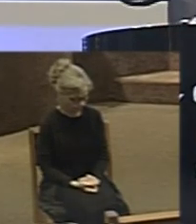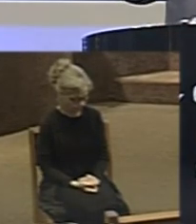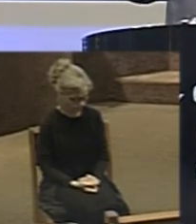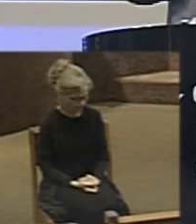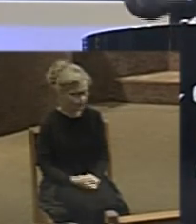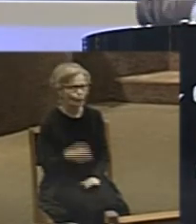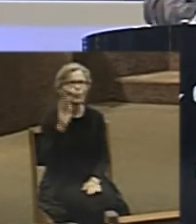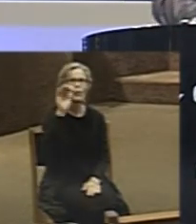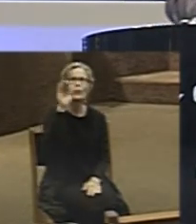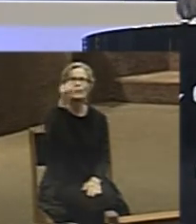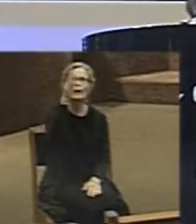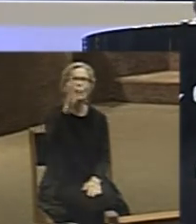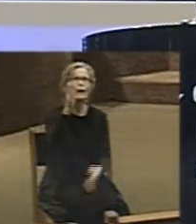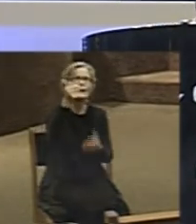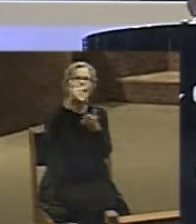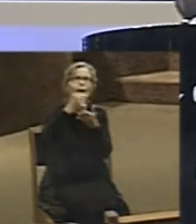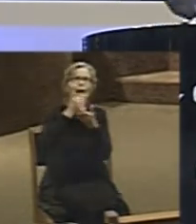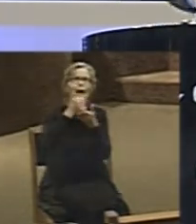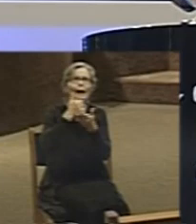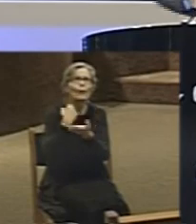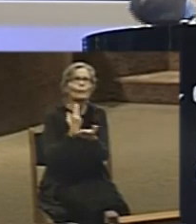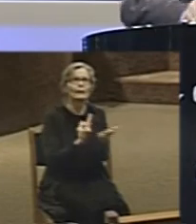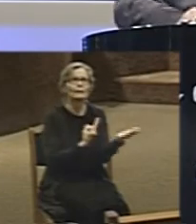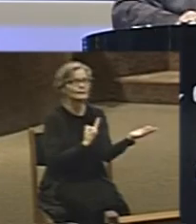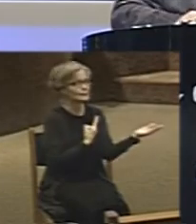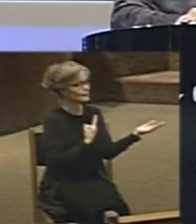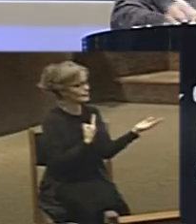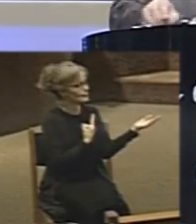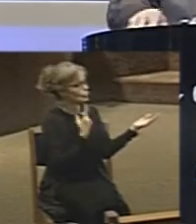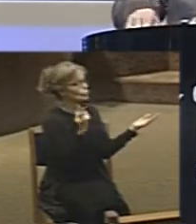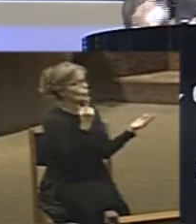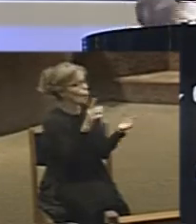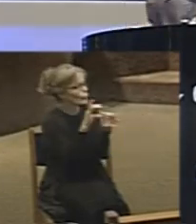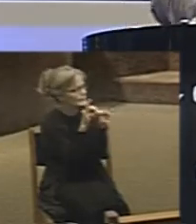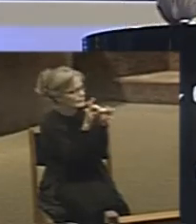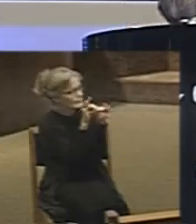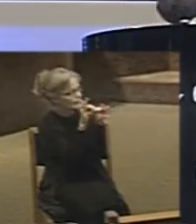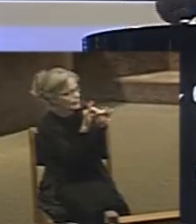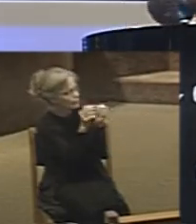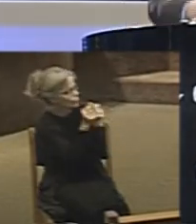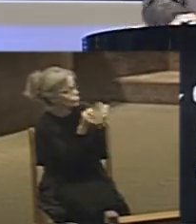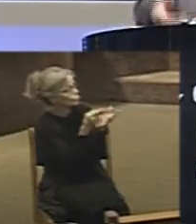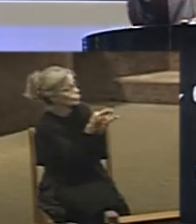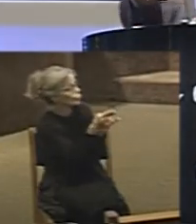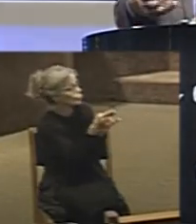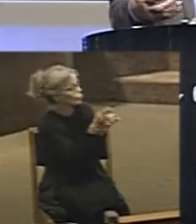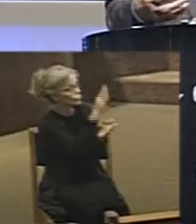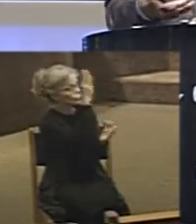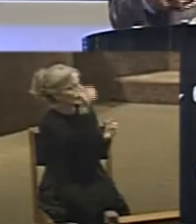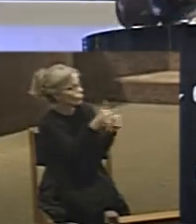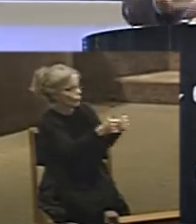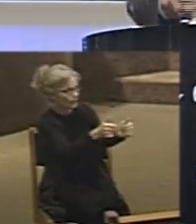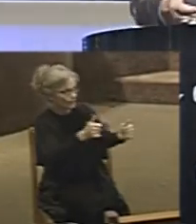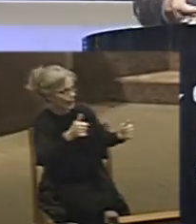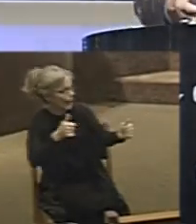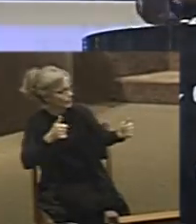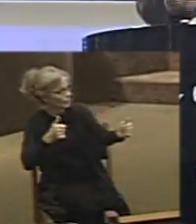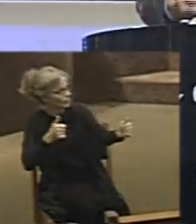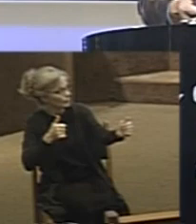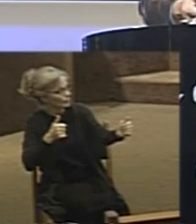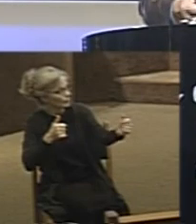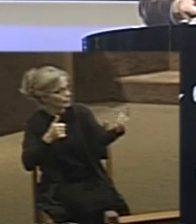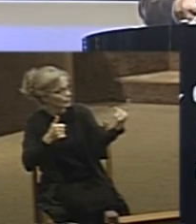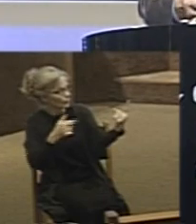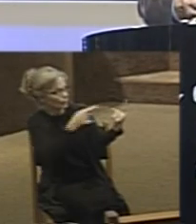God, help us not to abandon the truths, the traditions that have been given us